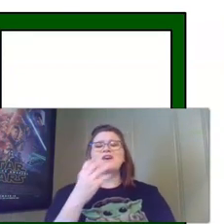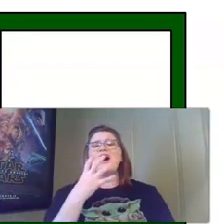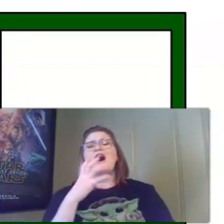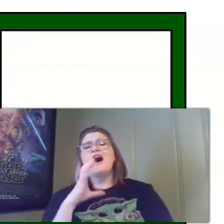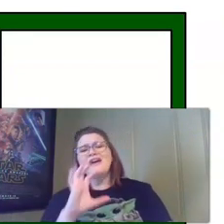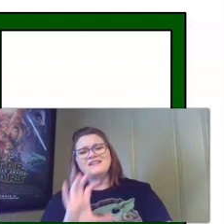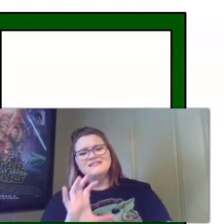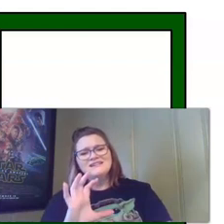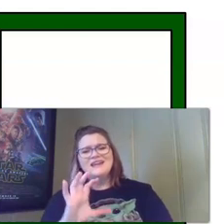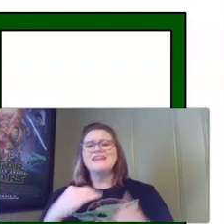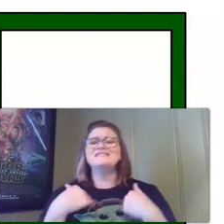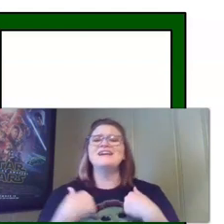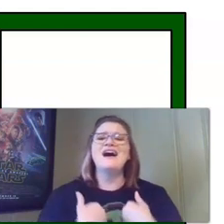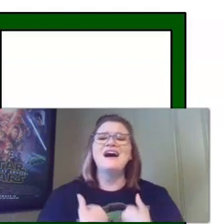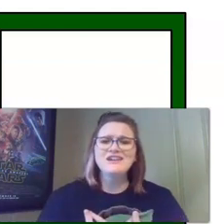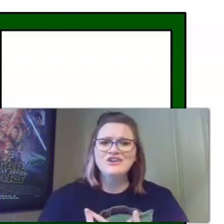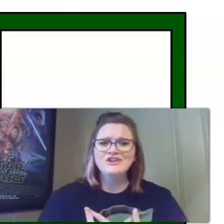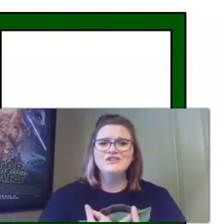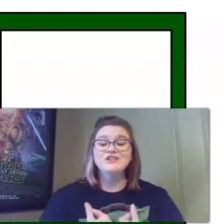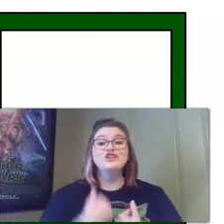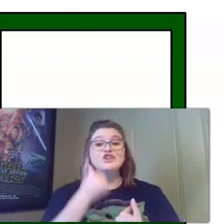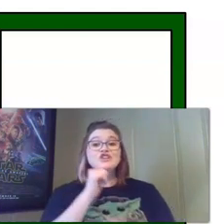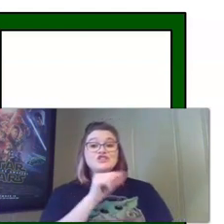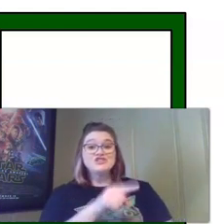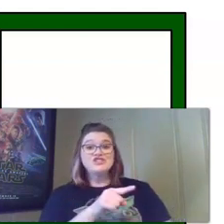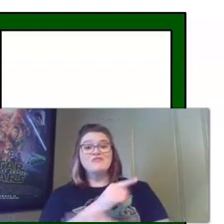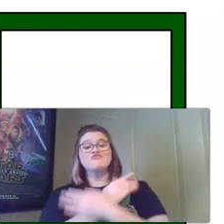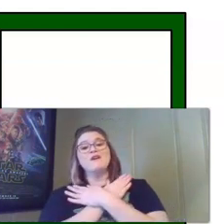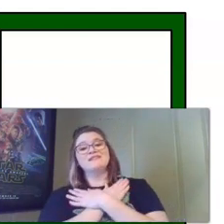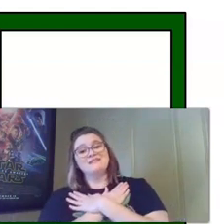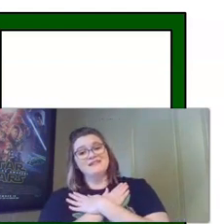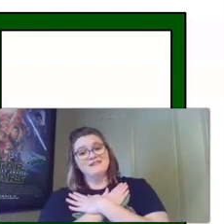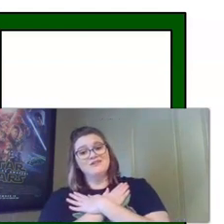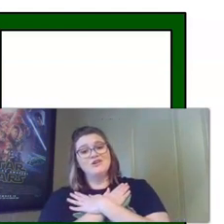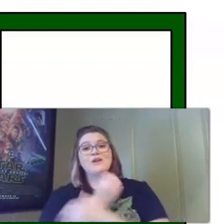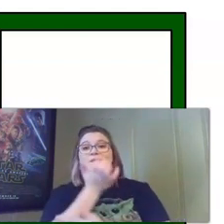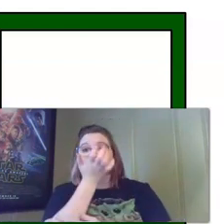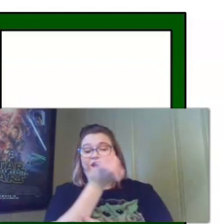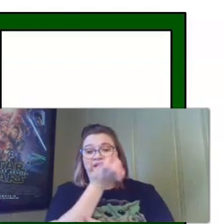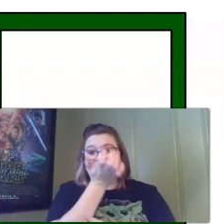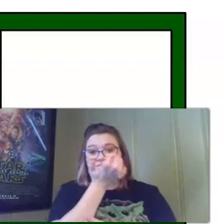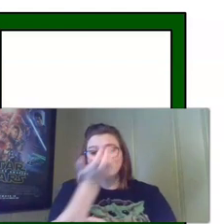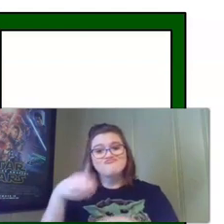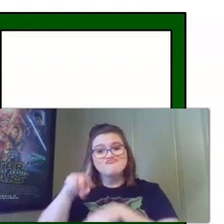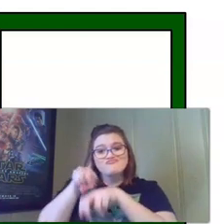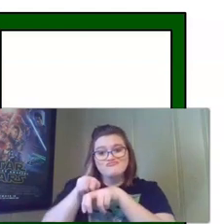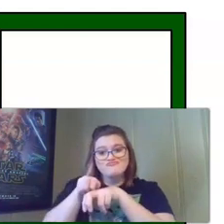Coco was hot and tired. She rested on the